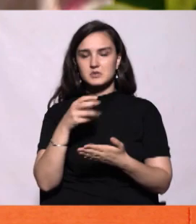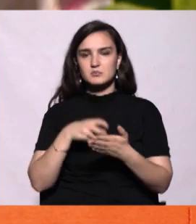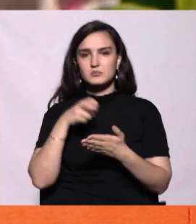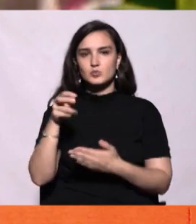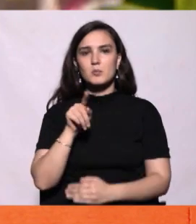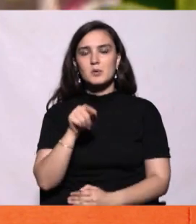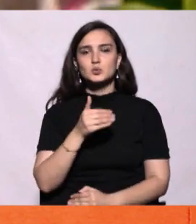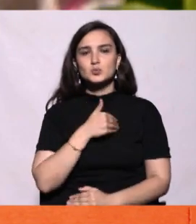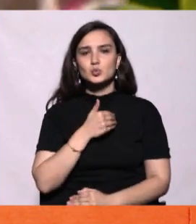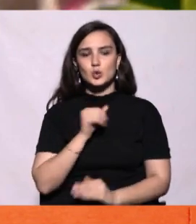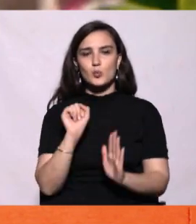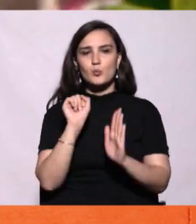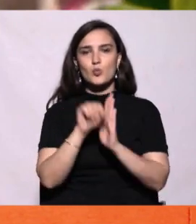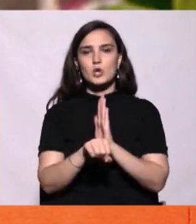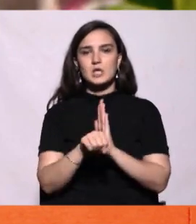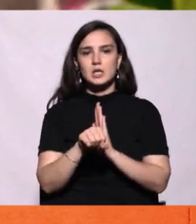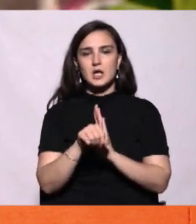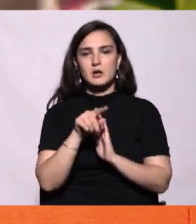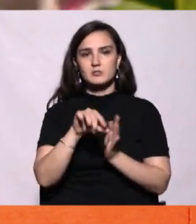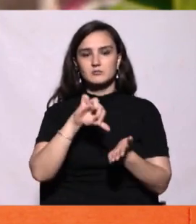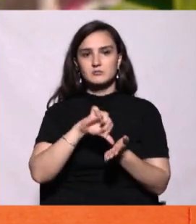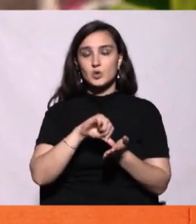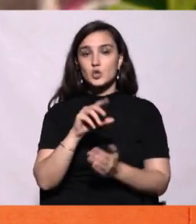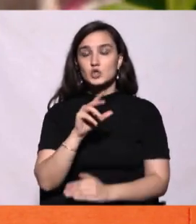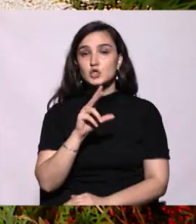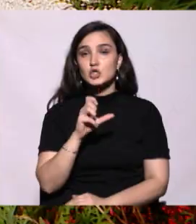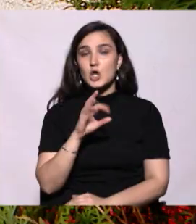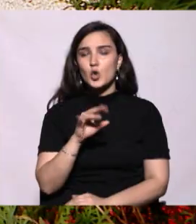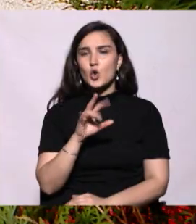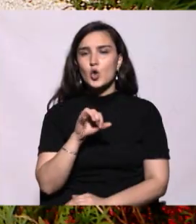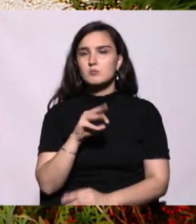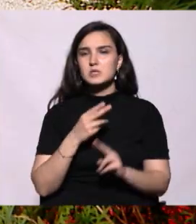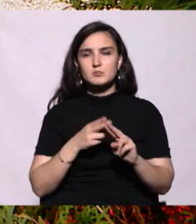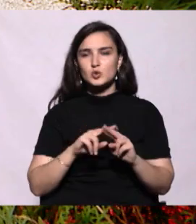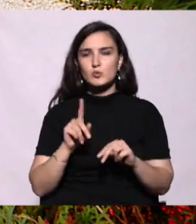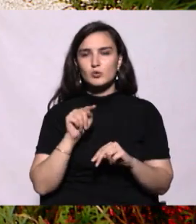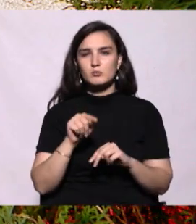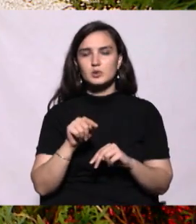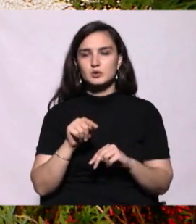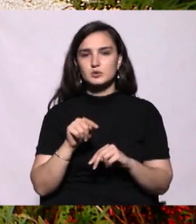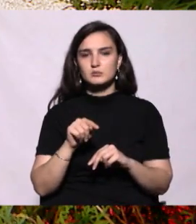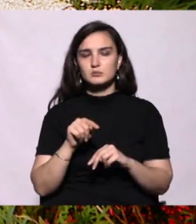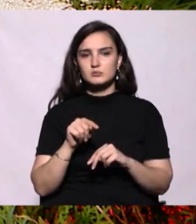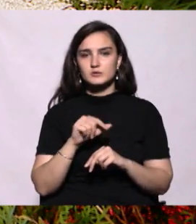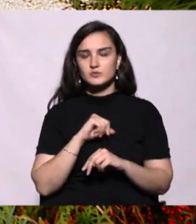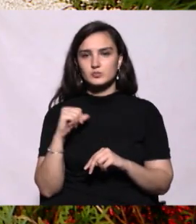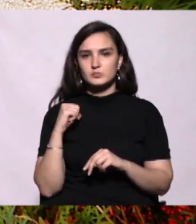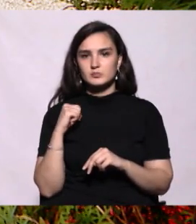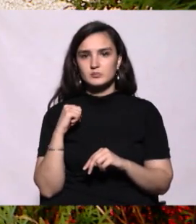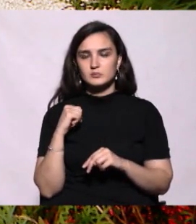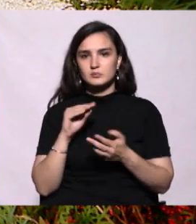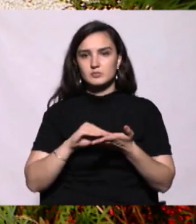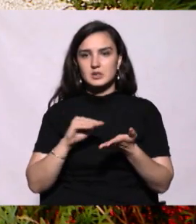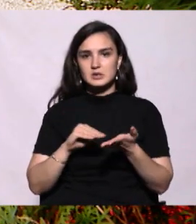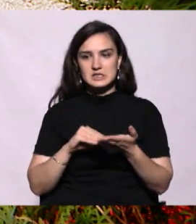he wanted to kill the character, Mr. Sherlock Holmes, because he actually distracted him while